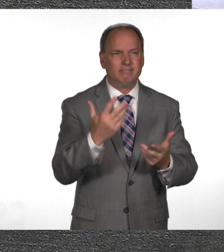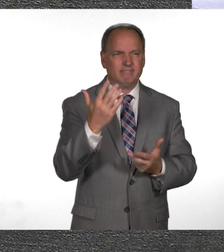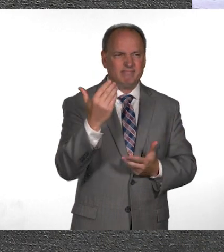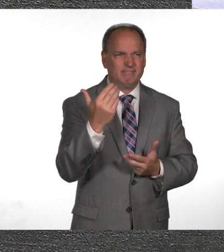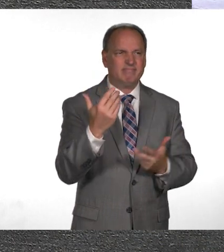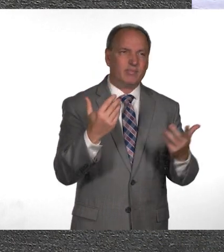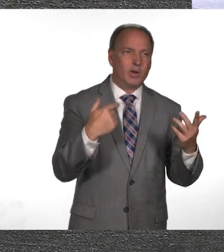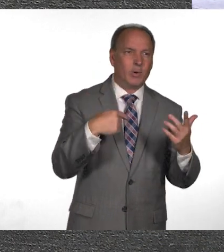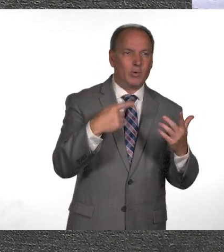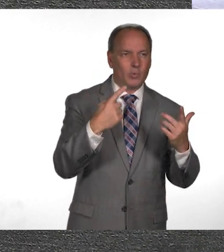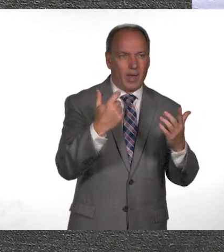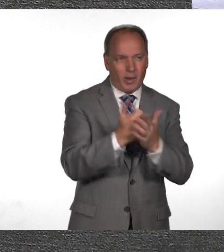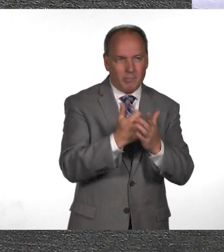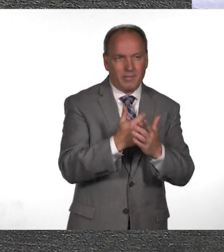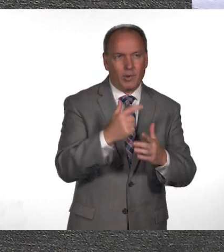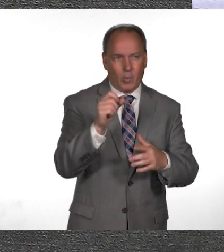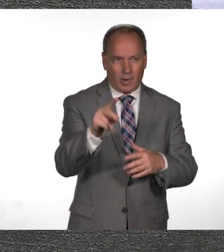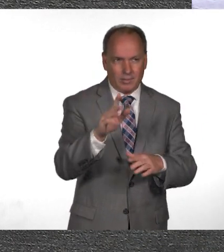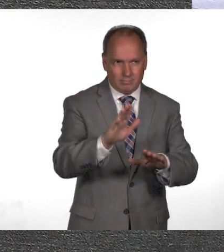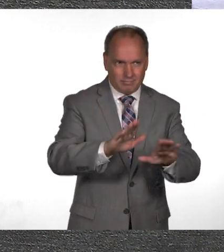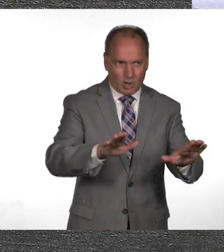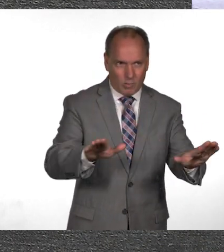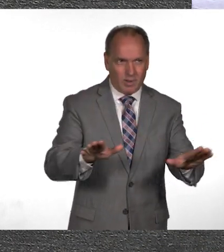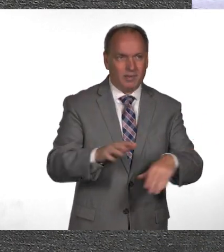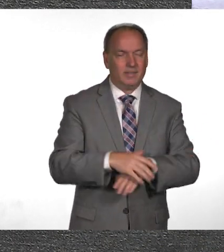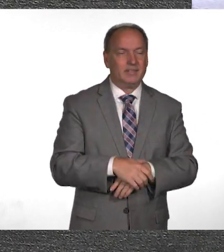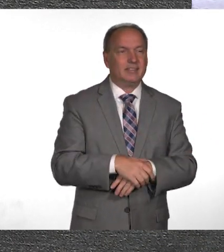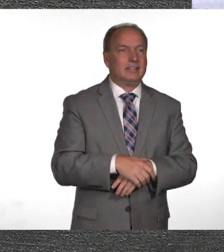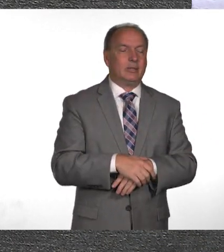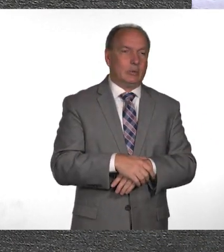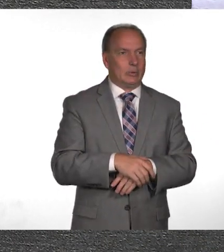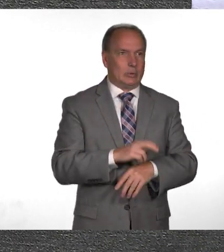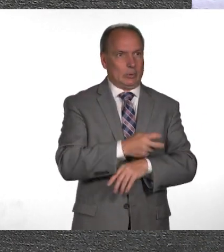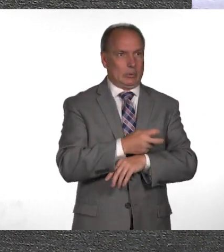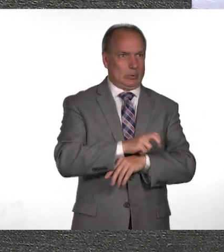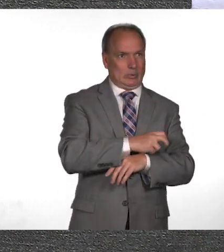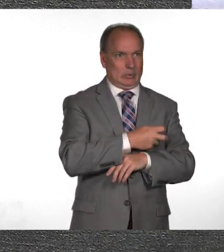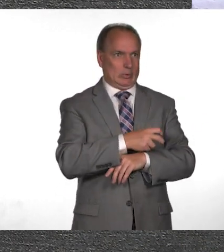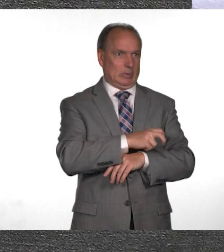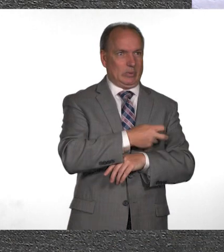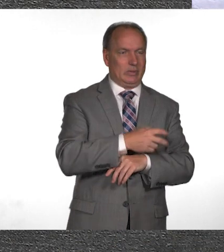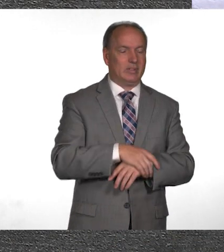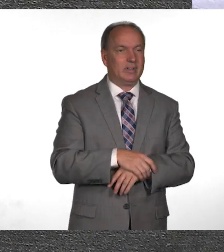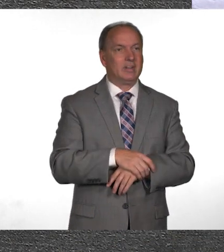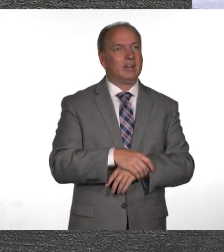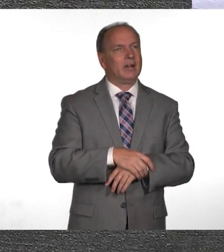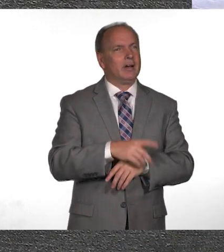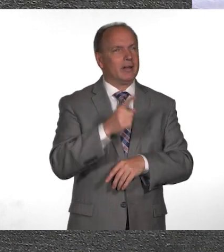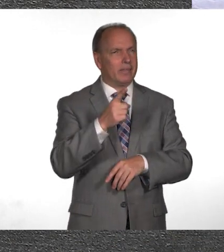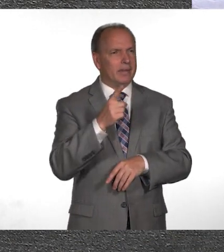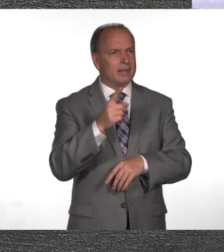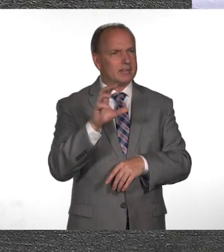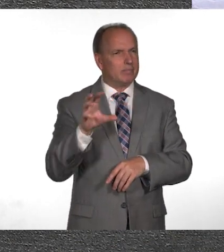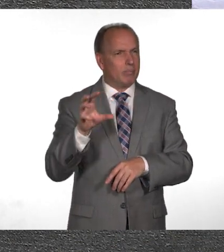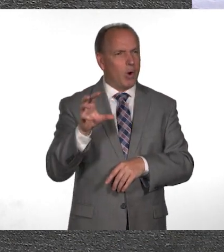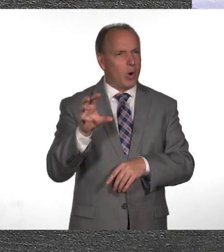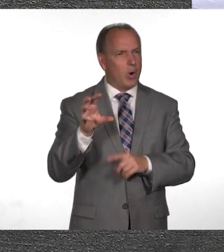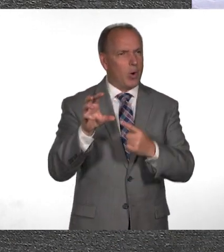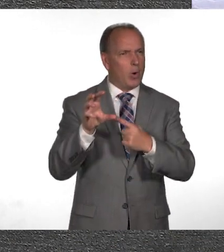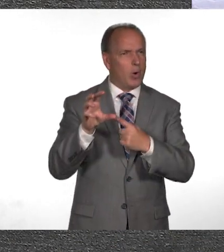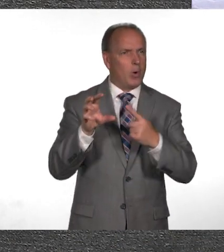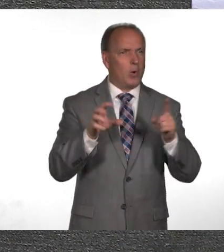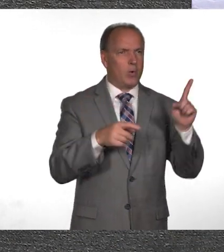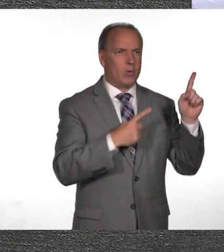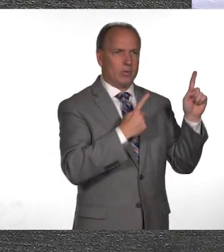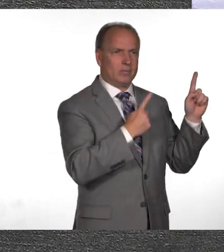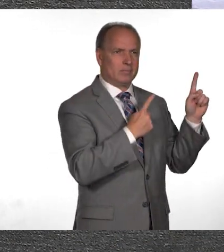yeah. Oh, okay, all right, calm down. My goodness, you're wiggly. Okay, so have you ever seen this kind of ball before?